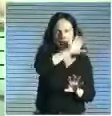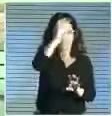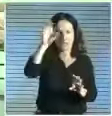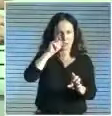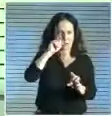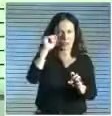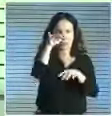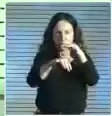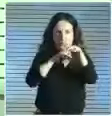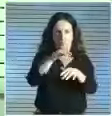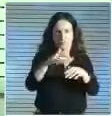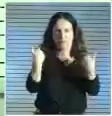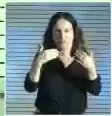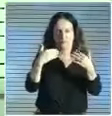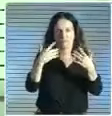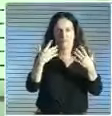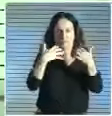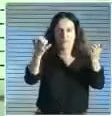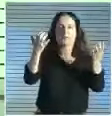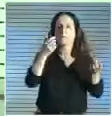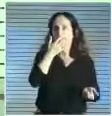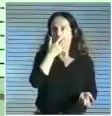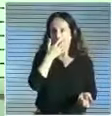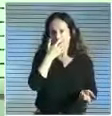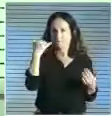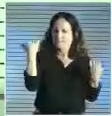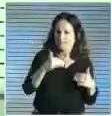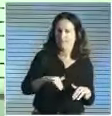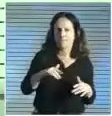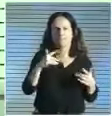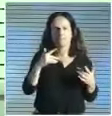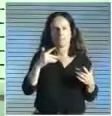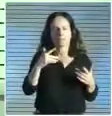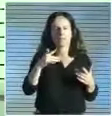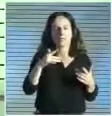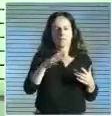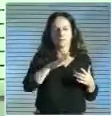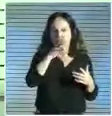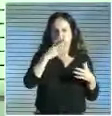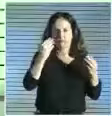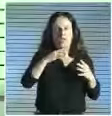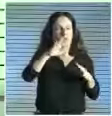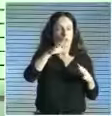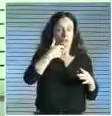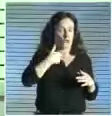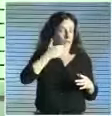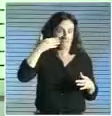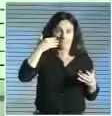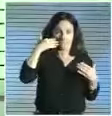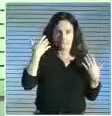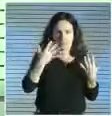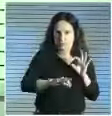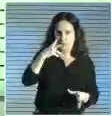see the world. So that is actually great. So it's an honor to be here. I know data is not the most